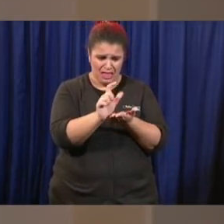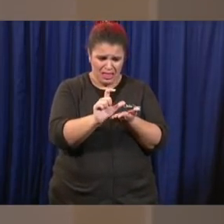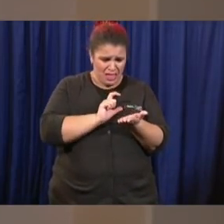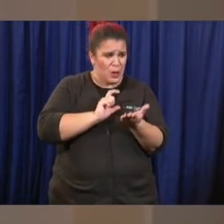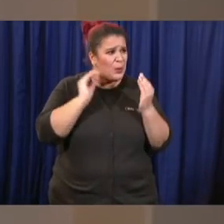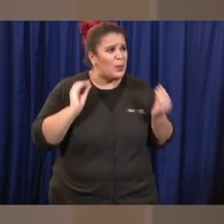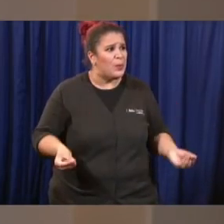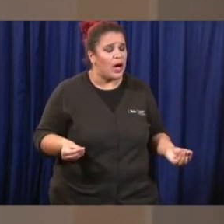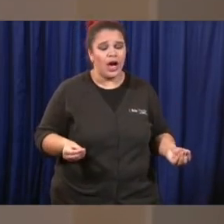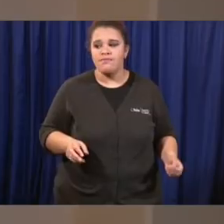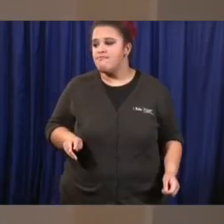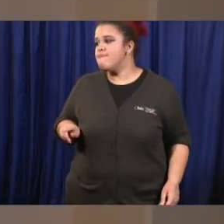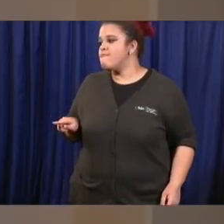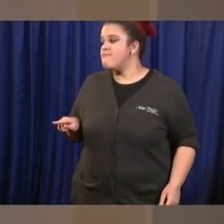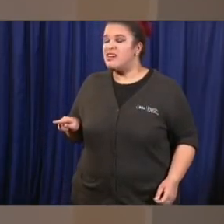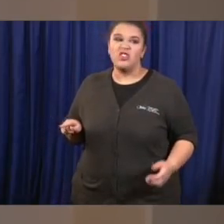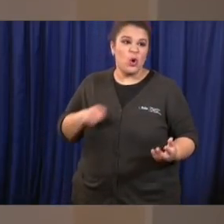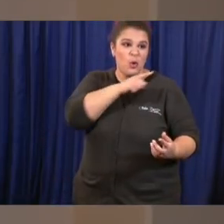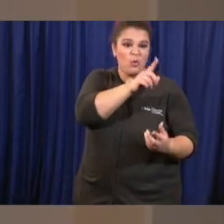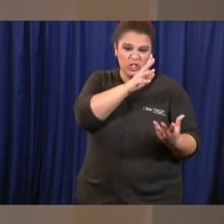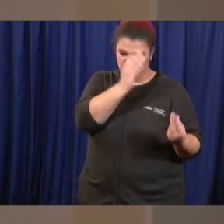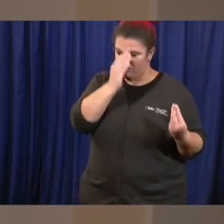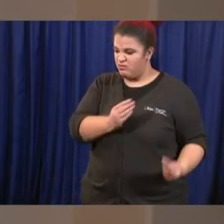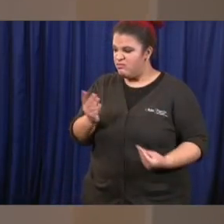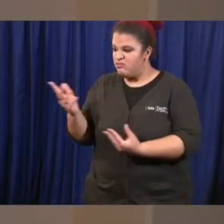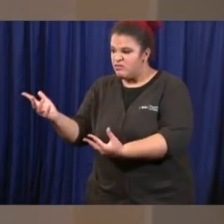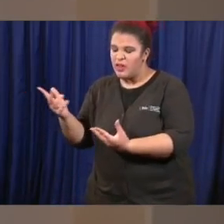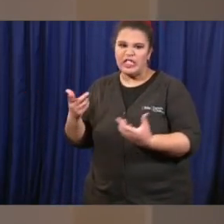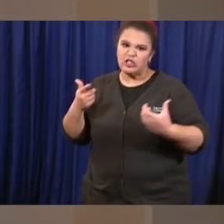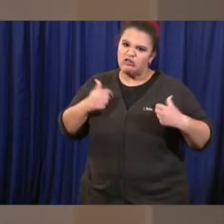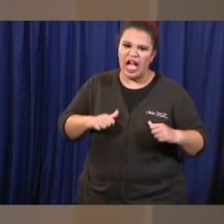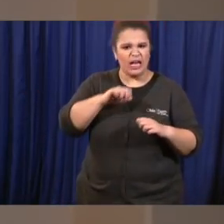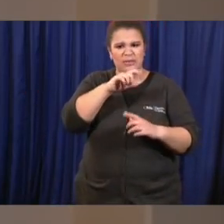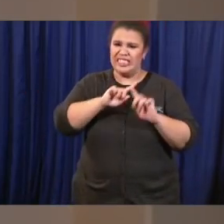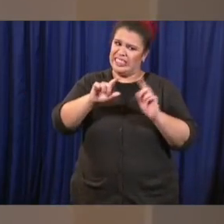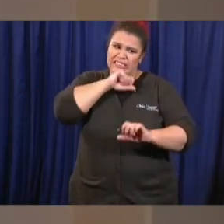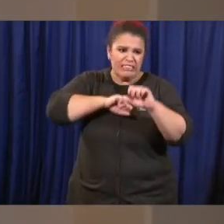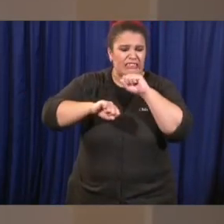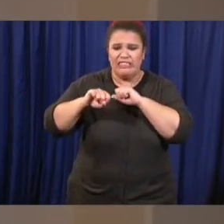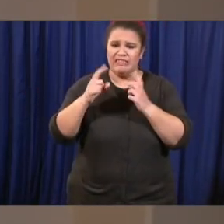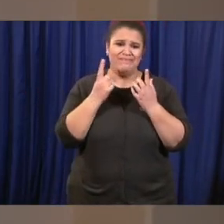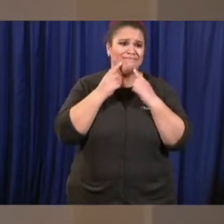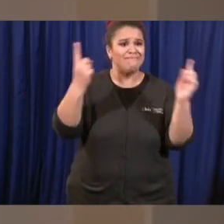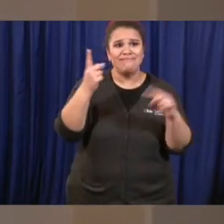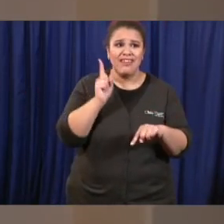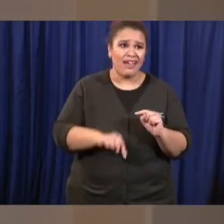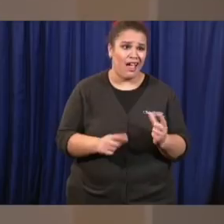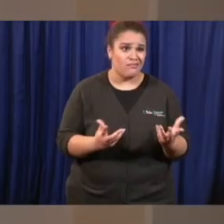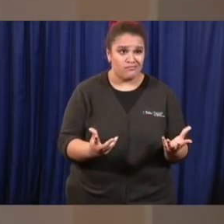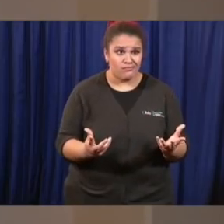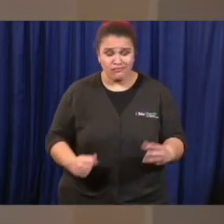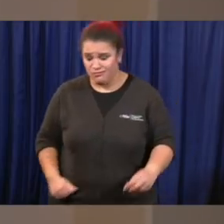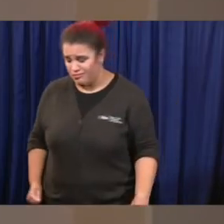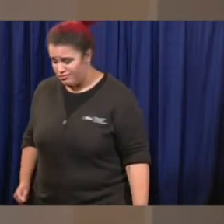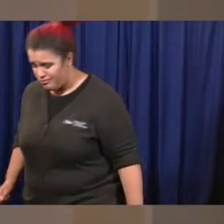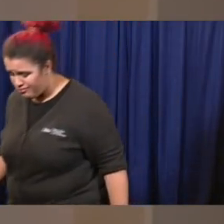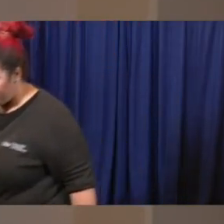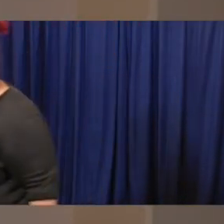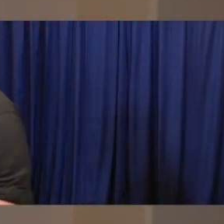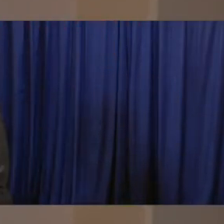trying to get past this system and can't make any headway? Well, I can tell you this. First of all,